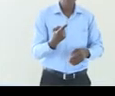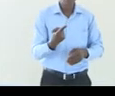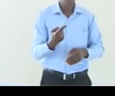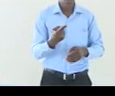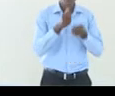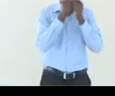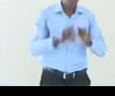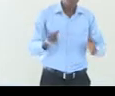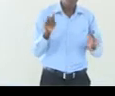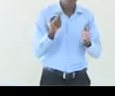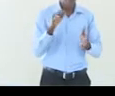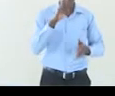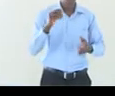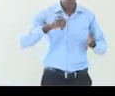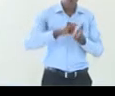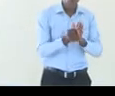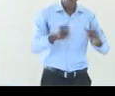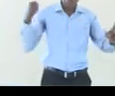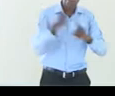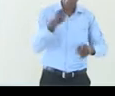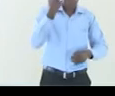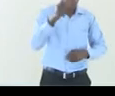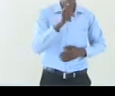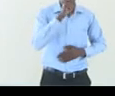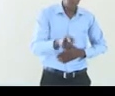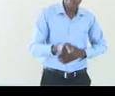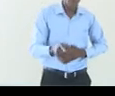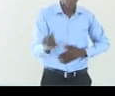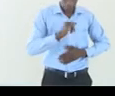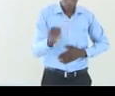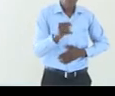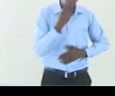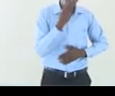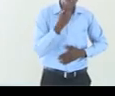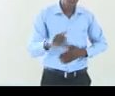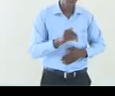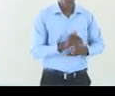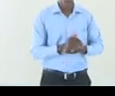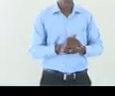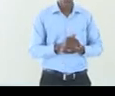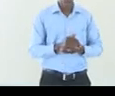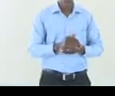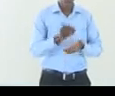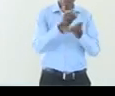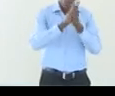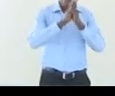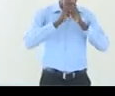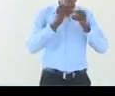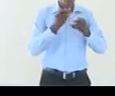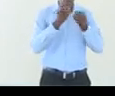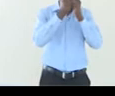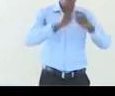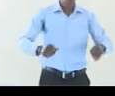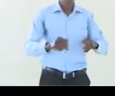link the two? In the same vein, with the same mouth, at the same time that he said, blessed are the peacemakers, in